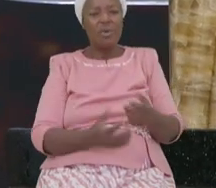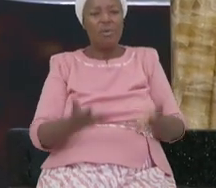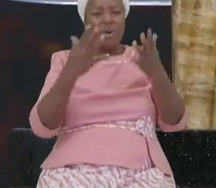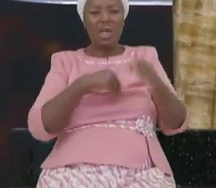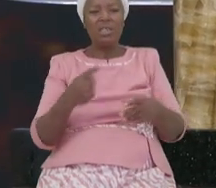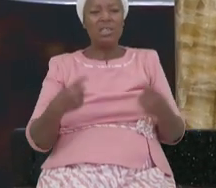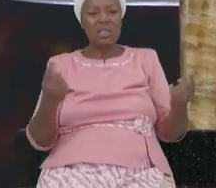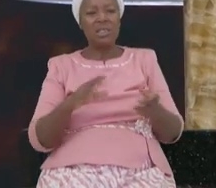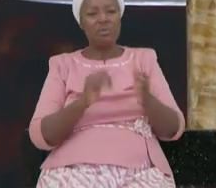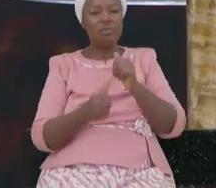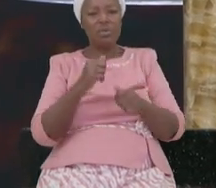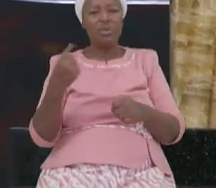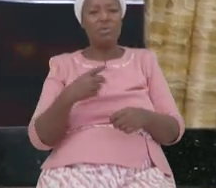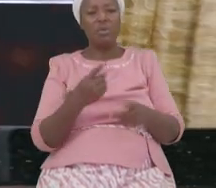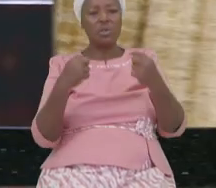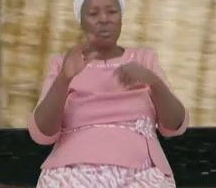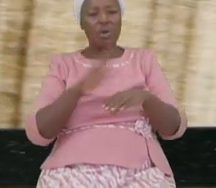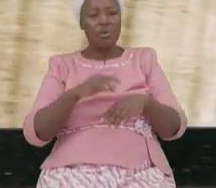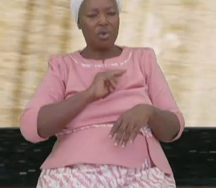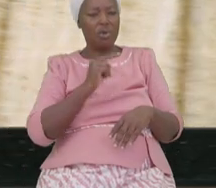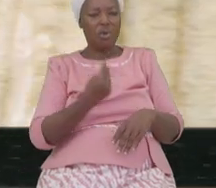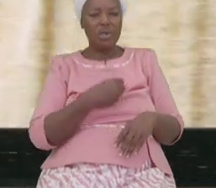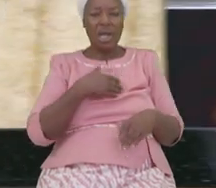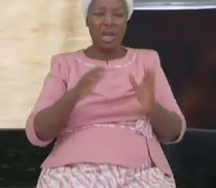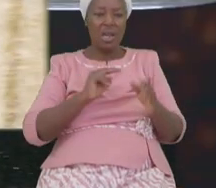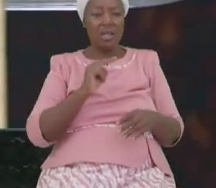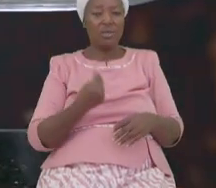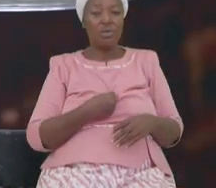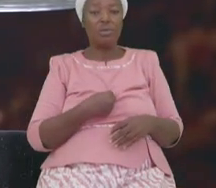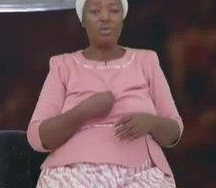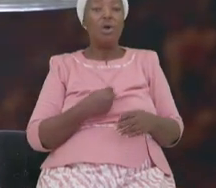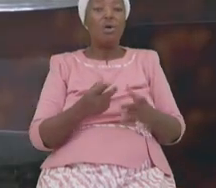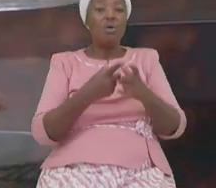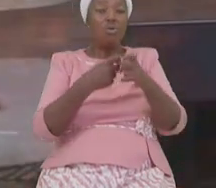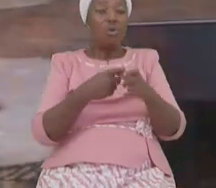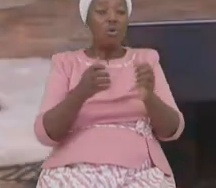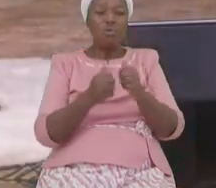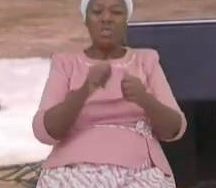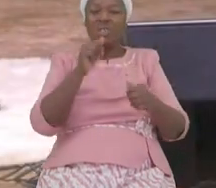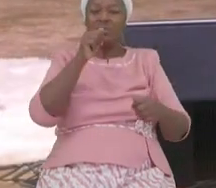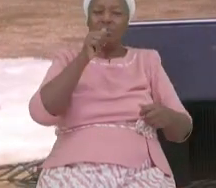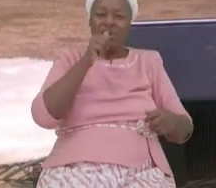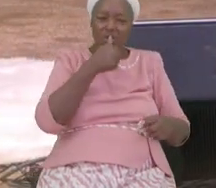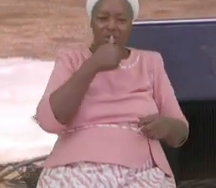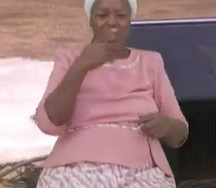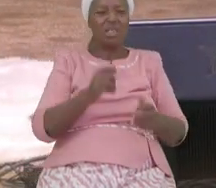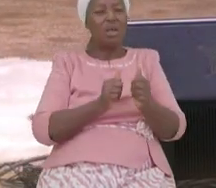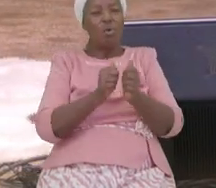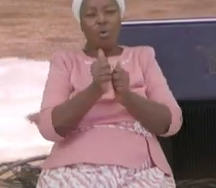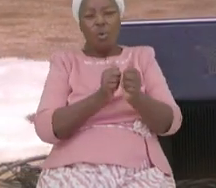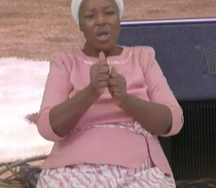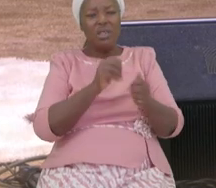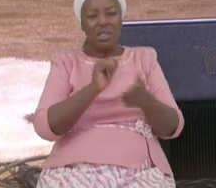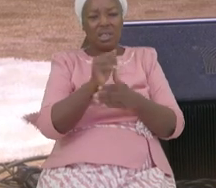sin which does so easily beset us, and let us run with perseverance the race that is